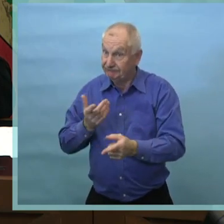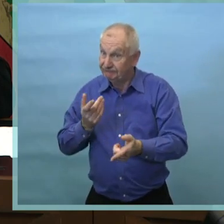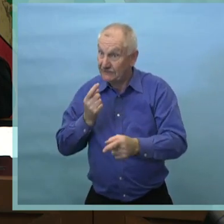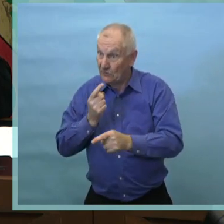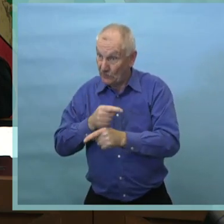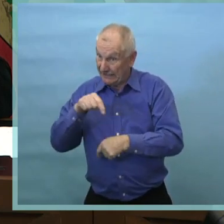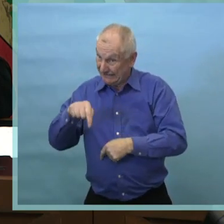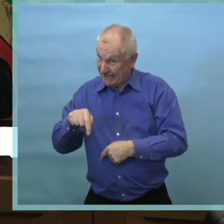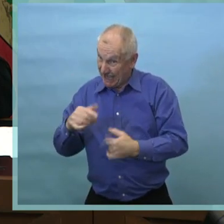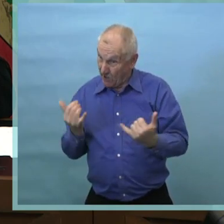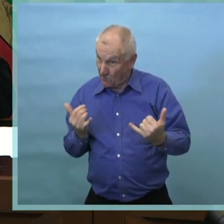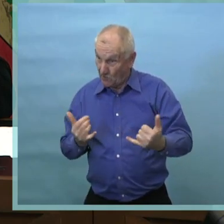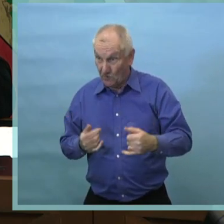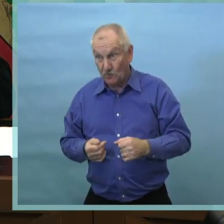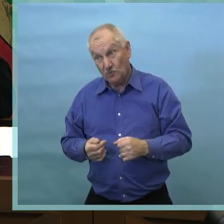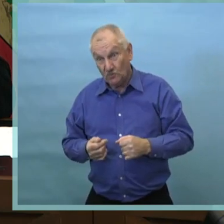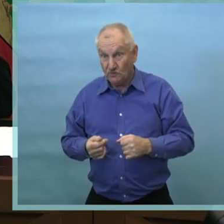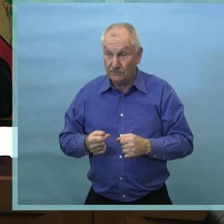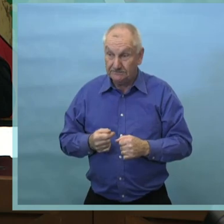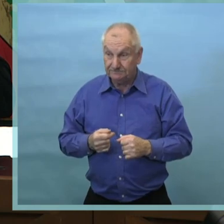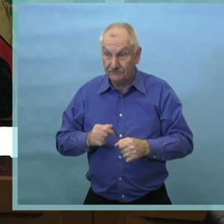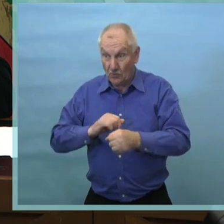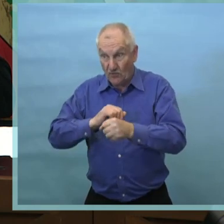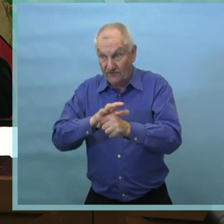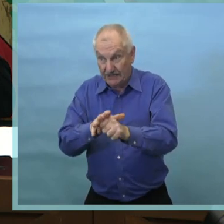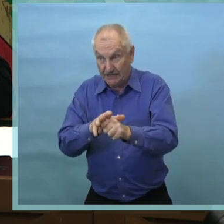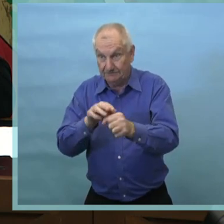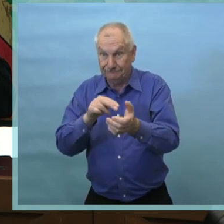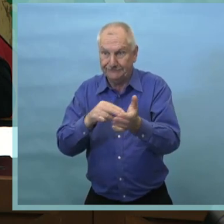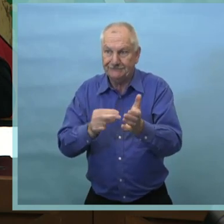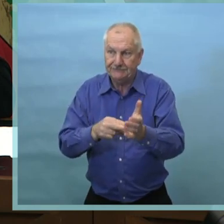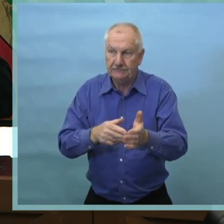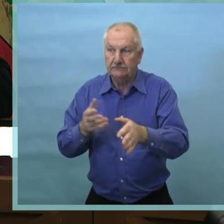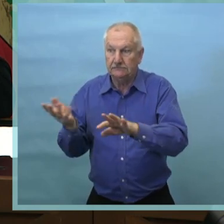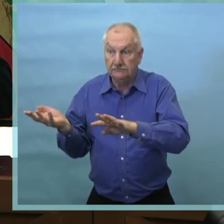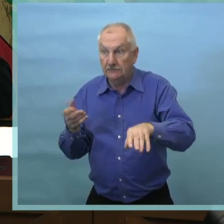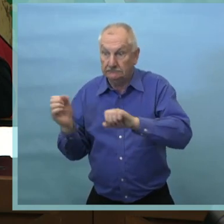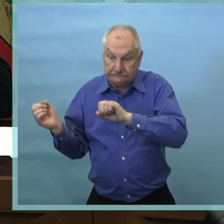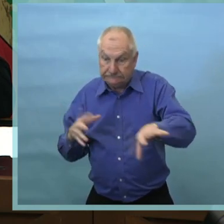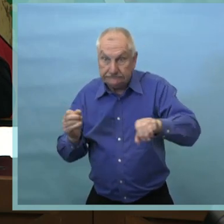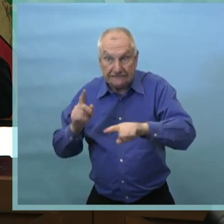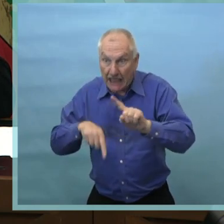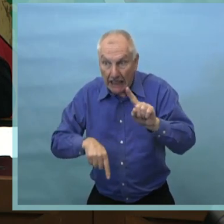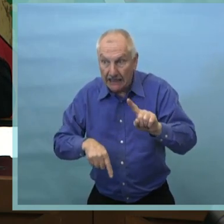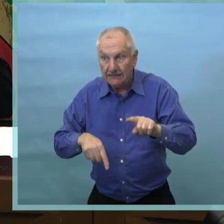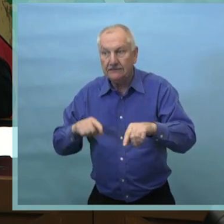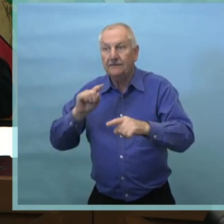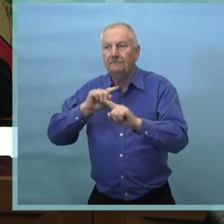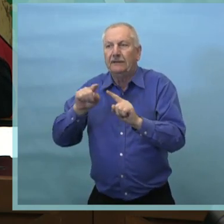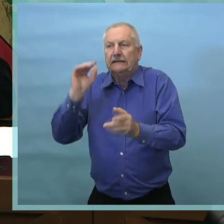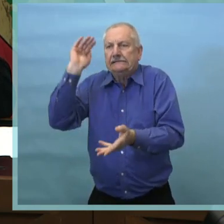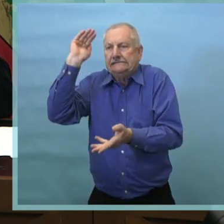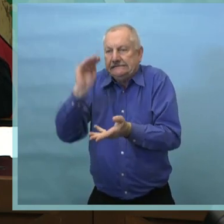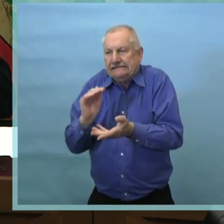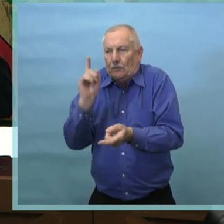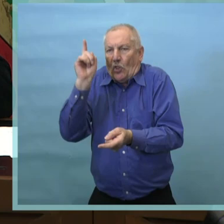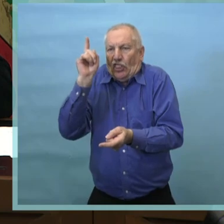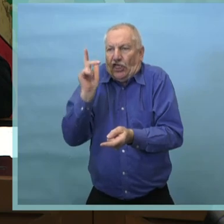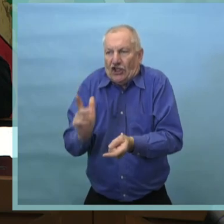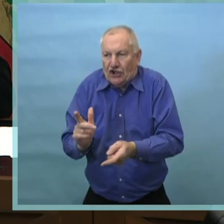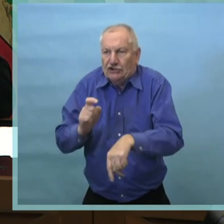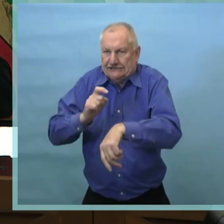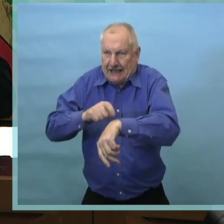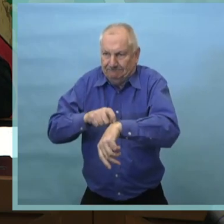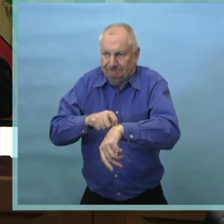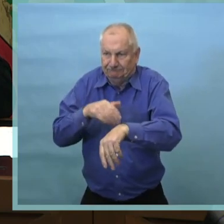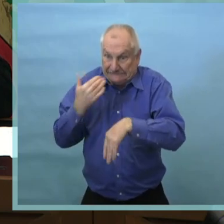things down at least by one third. So if there had to be an emergency sandbagging operation, you know, factor that into it.